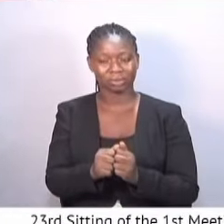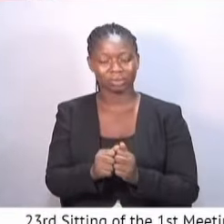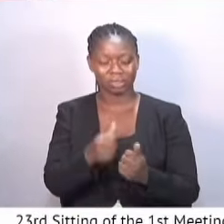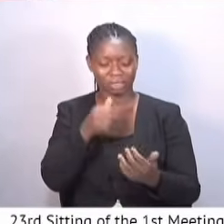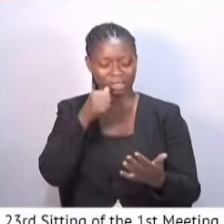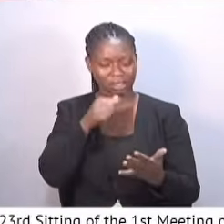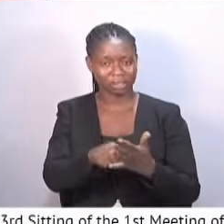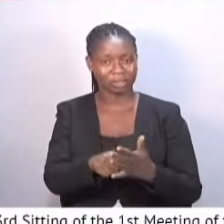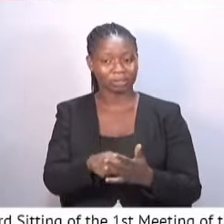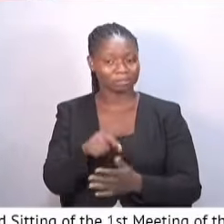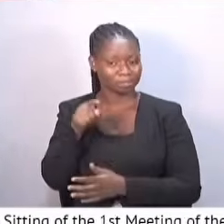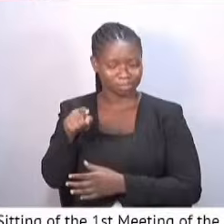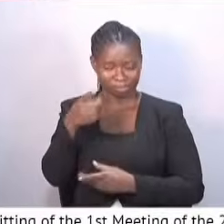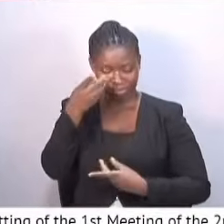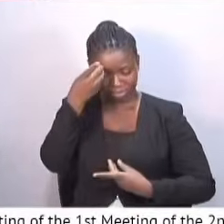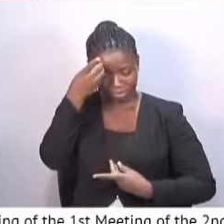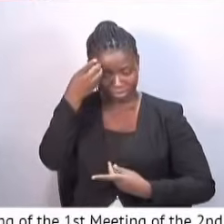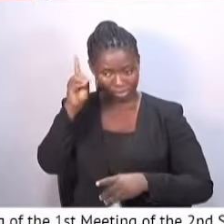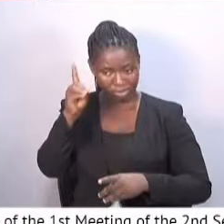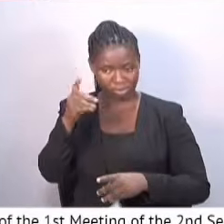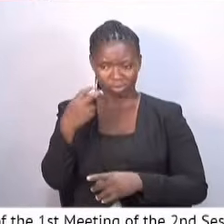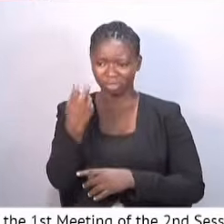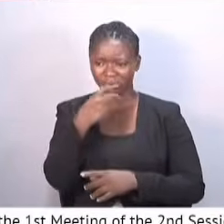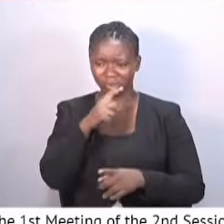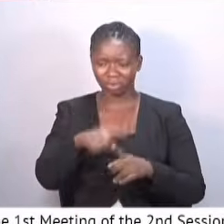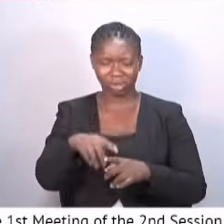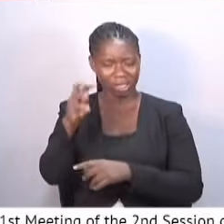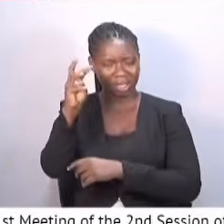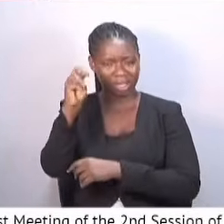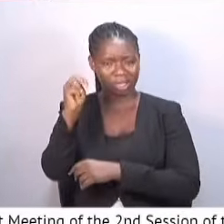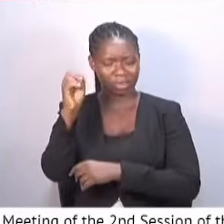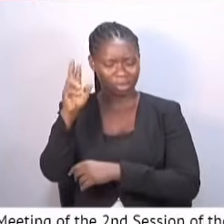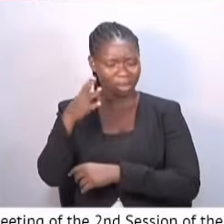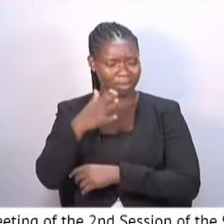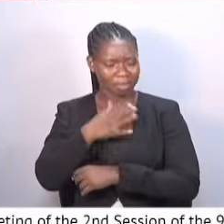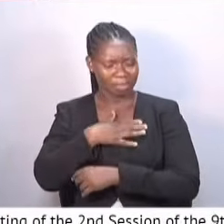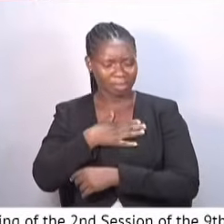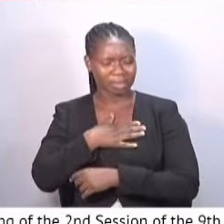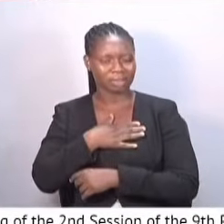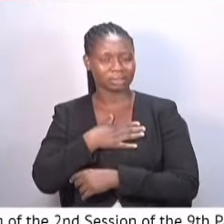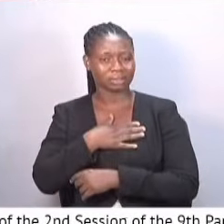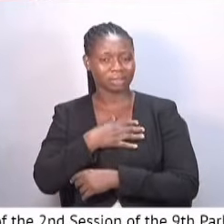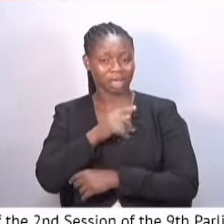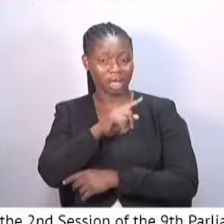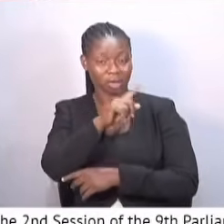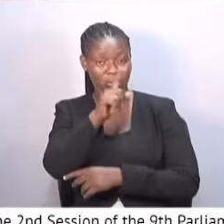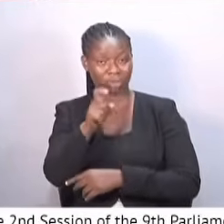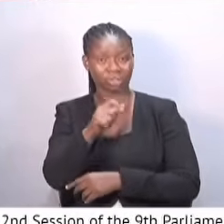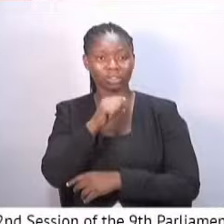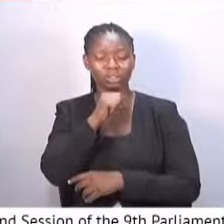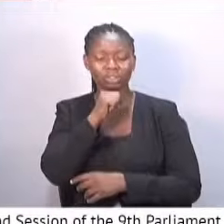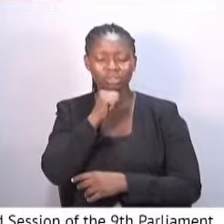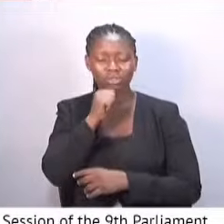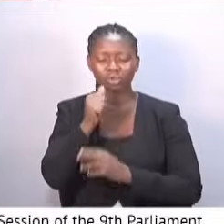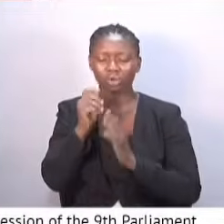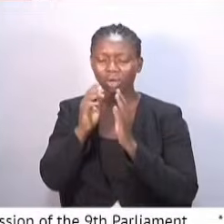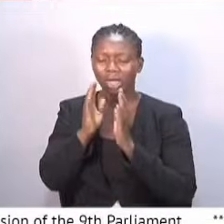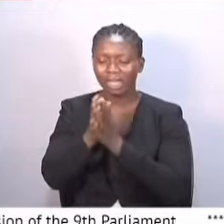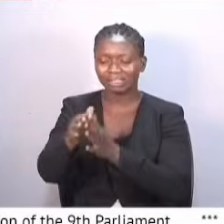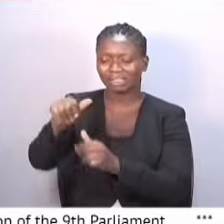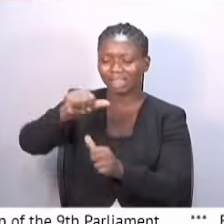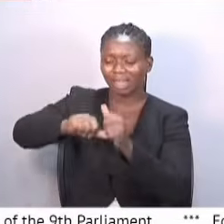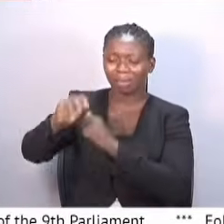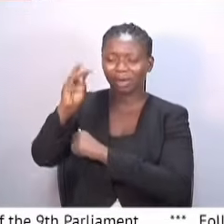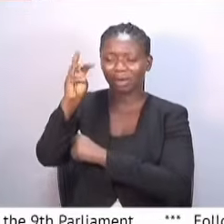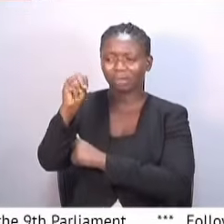of the letter. He decided to speak to an MOU. My original question did not reference MOU.